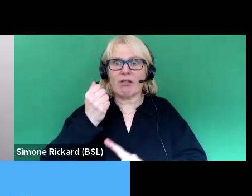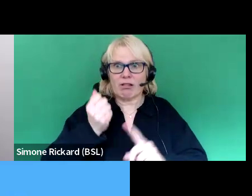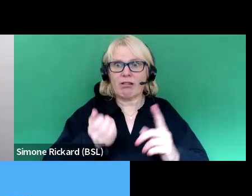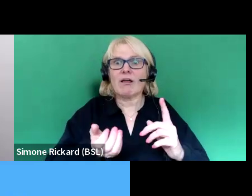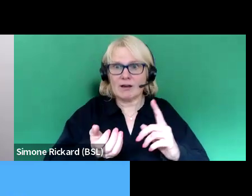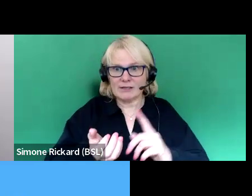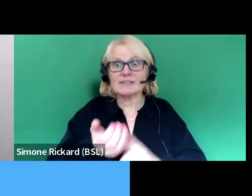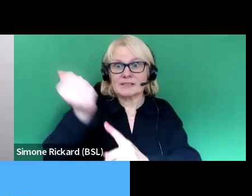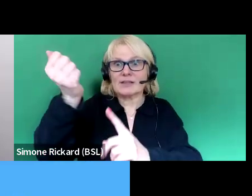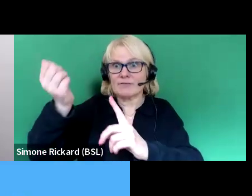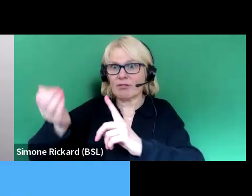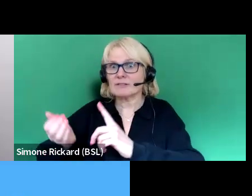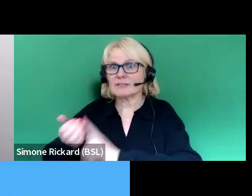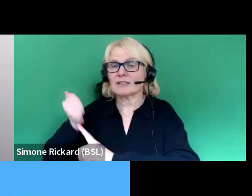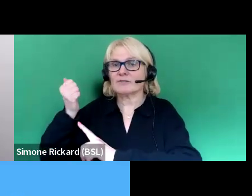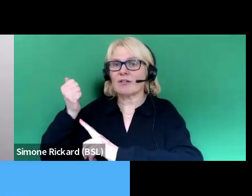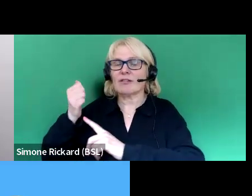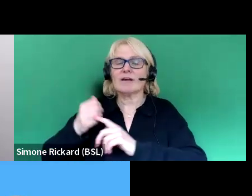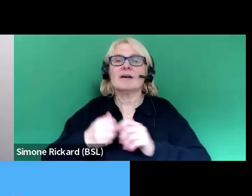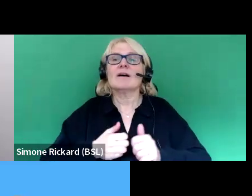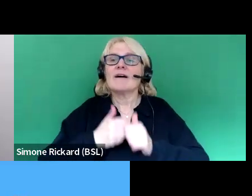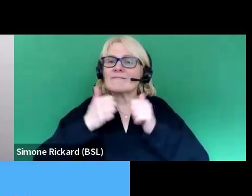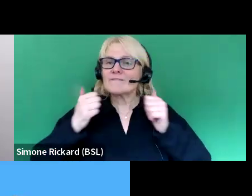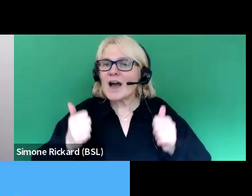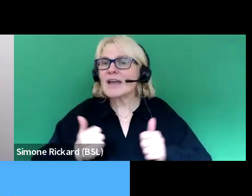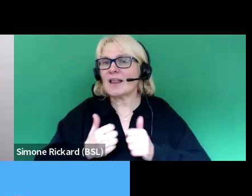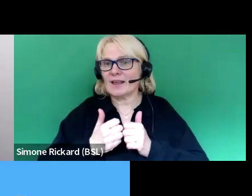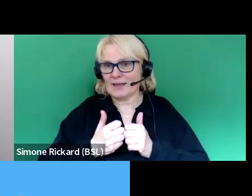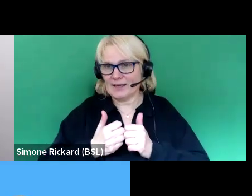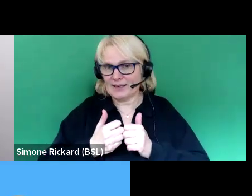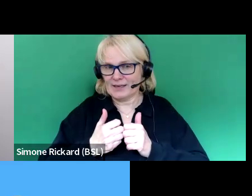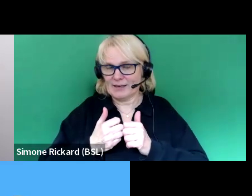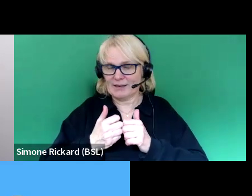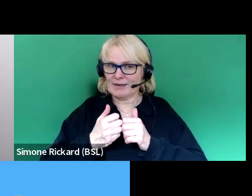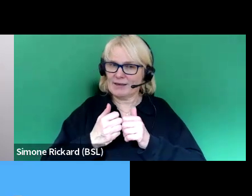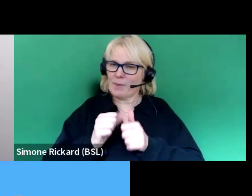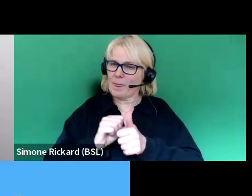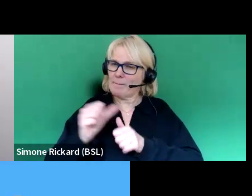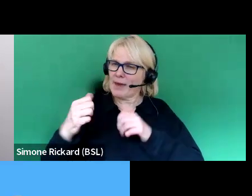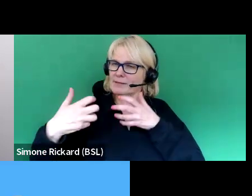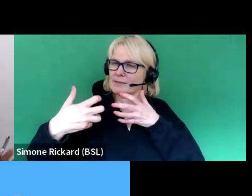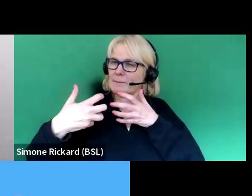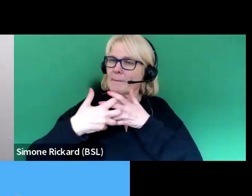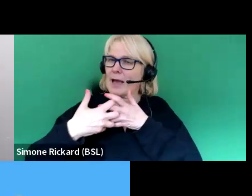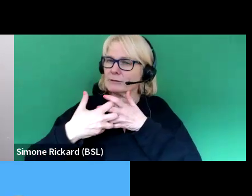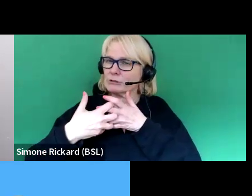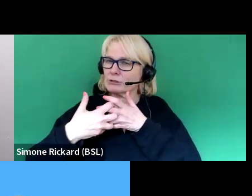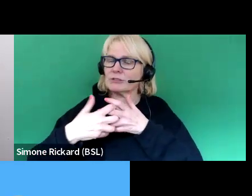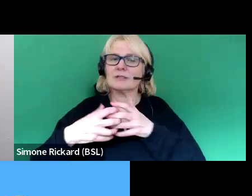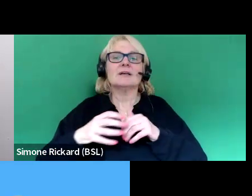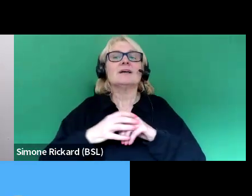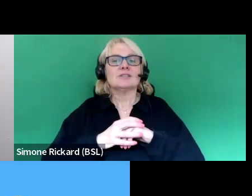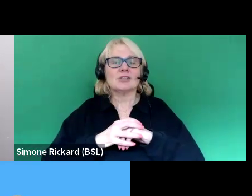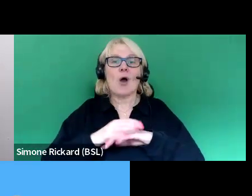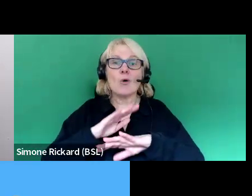them, and then the final one was the one that was the best fit. So there was no time pressure.